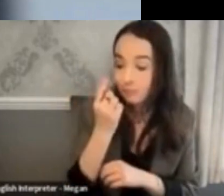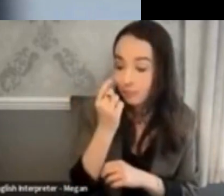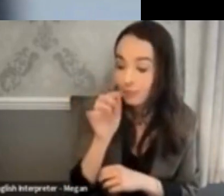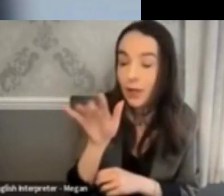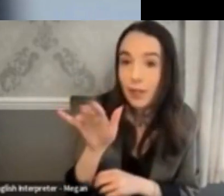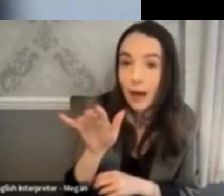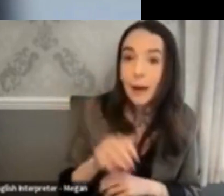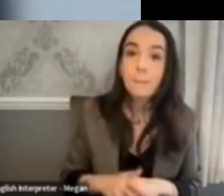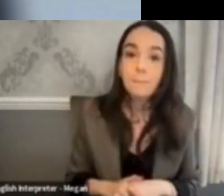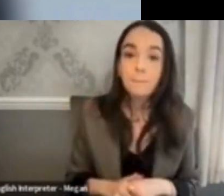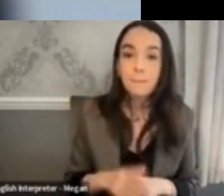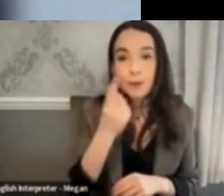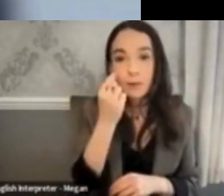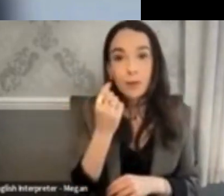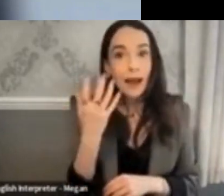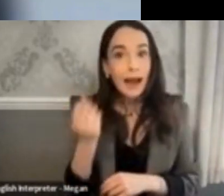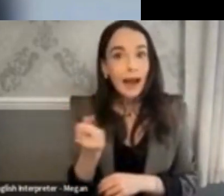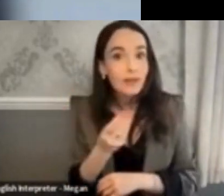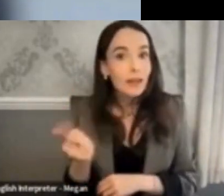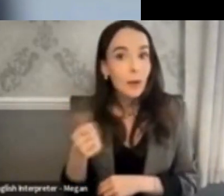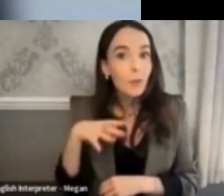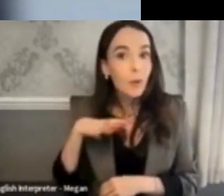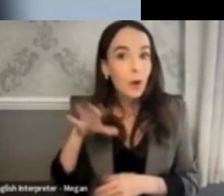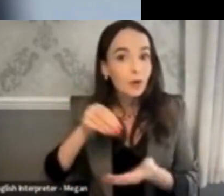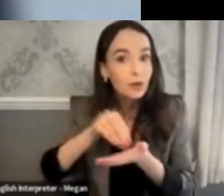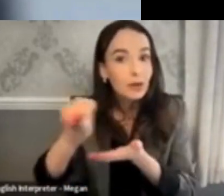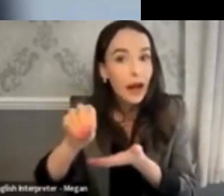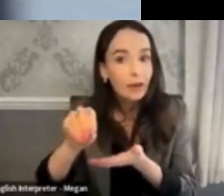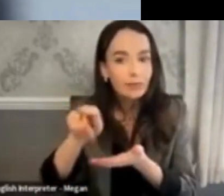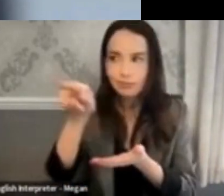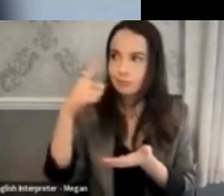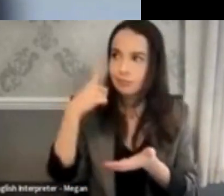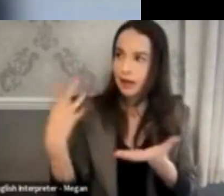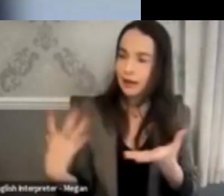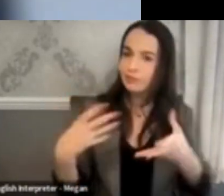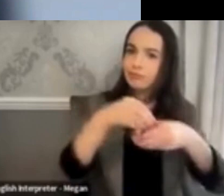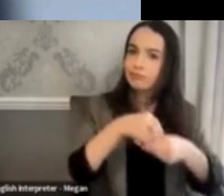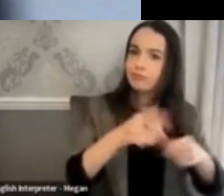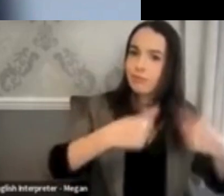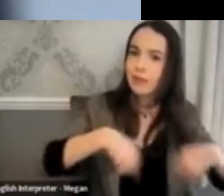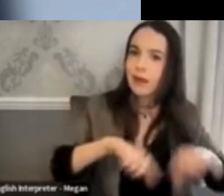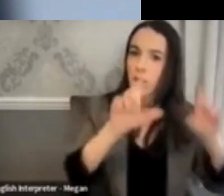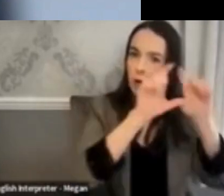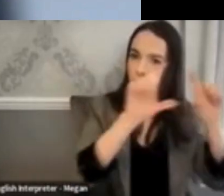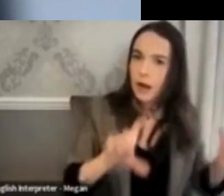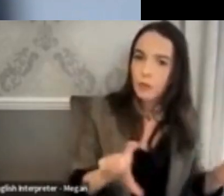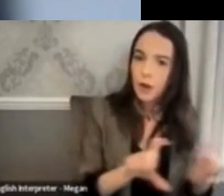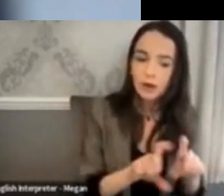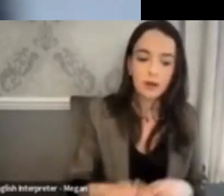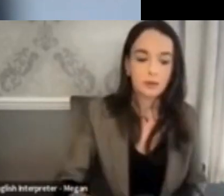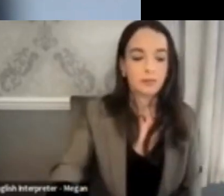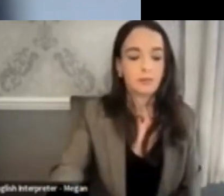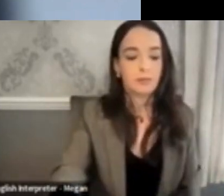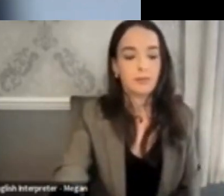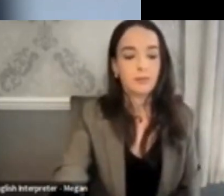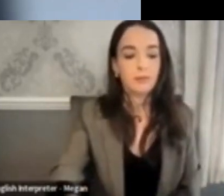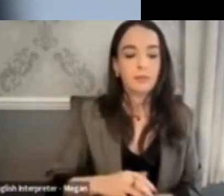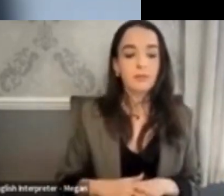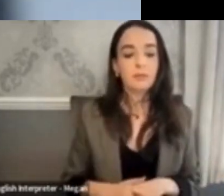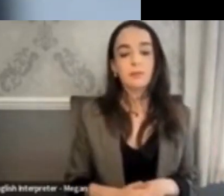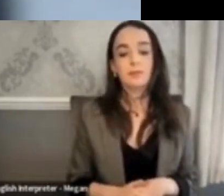instruments that you may want to sell, so you yourselves can be part of that framework too. We officials, like my